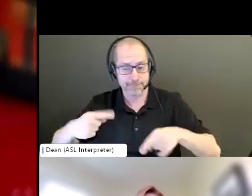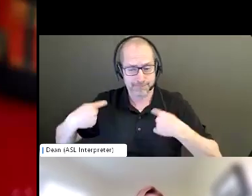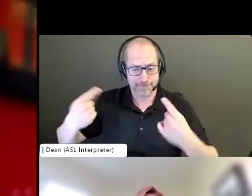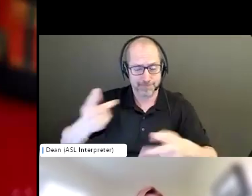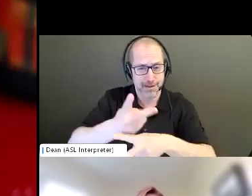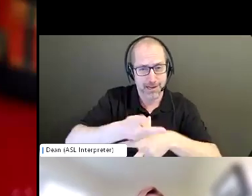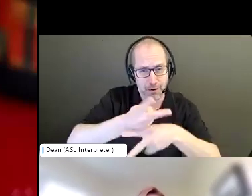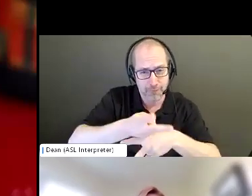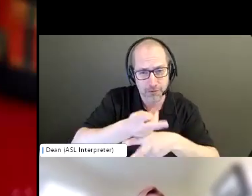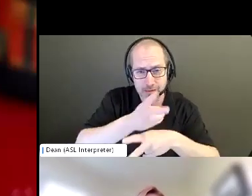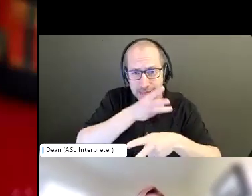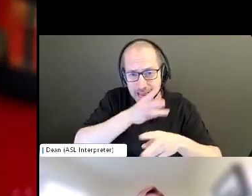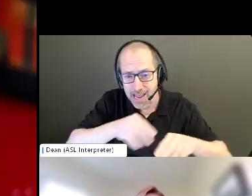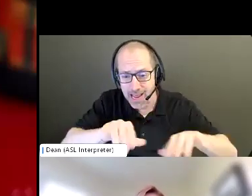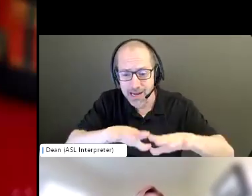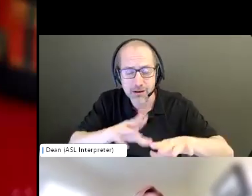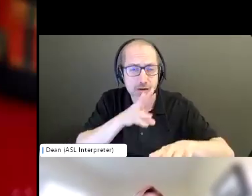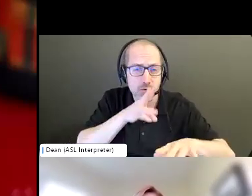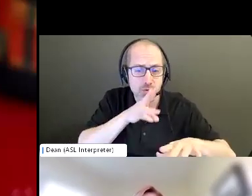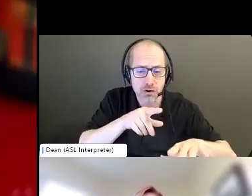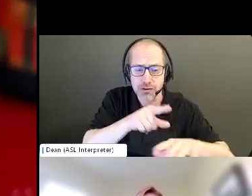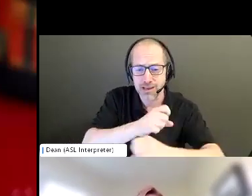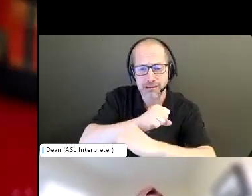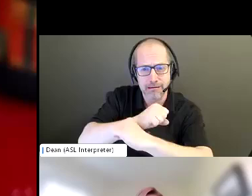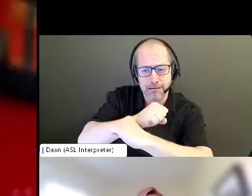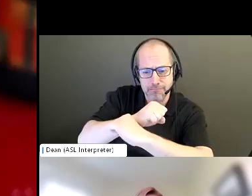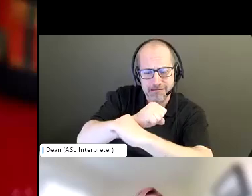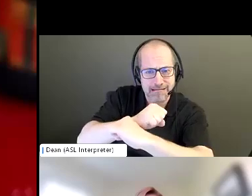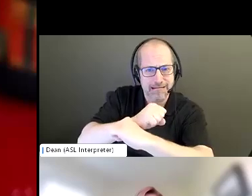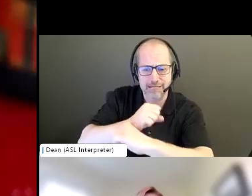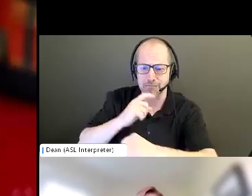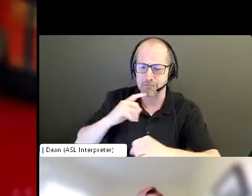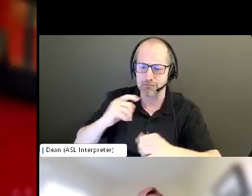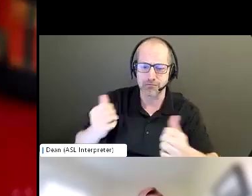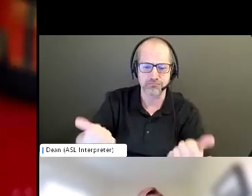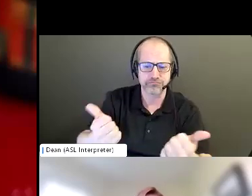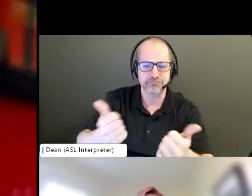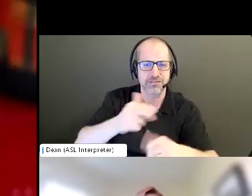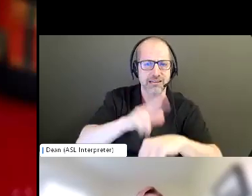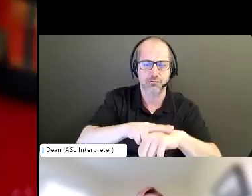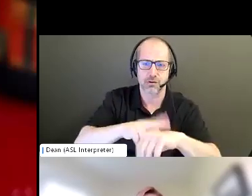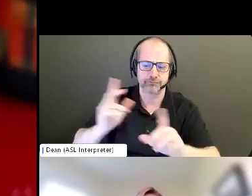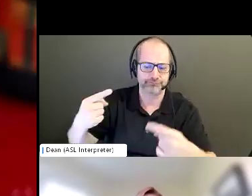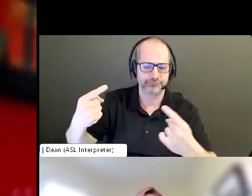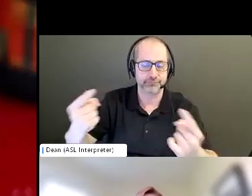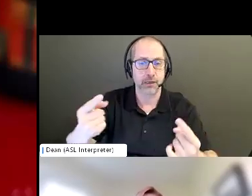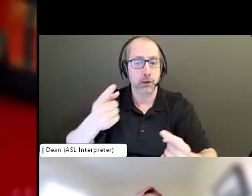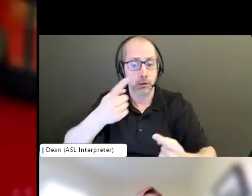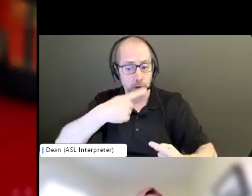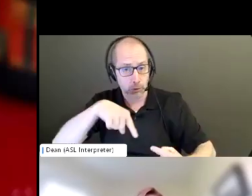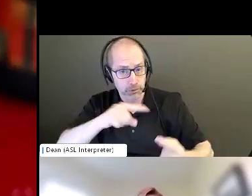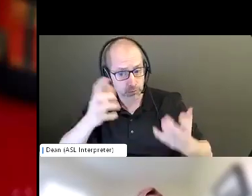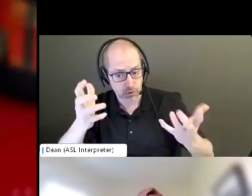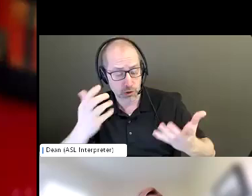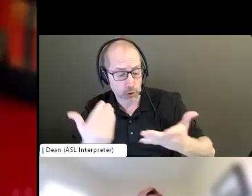protectors of its natural abundance throughout the ages. We seek a new relationship with original peoples of